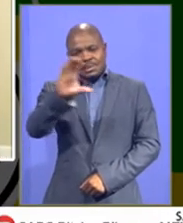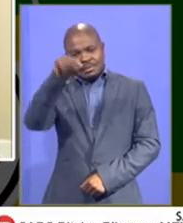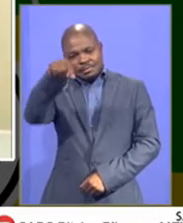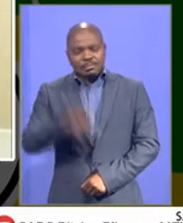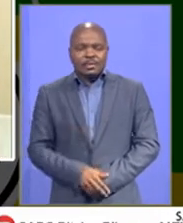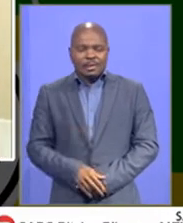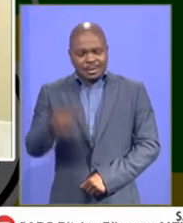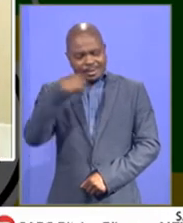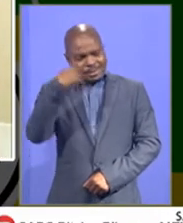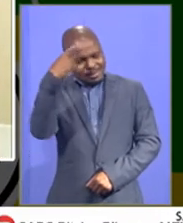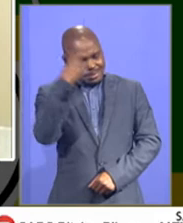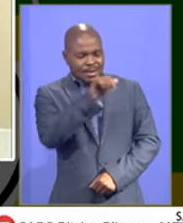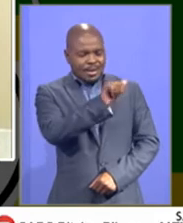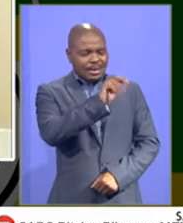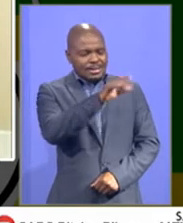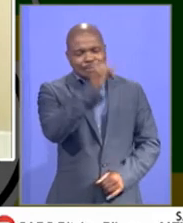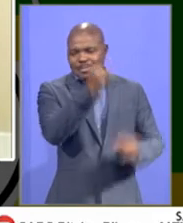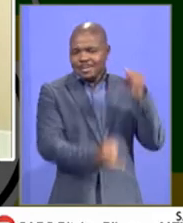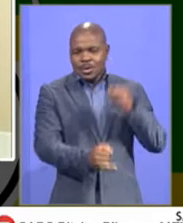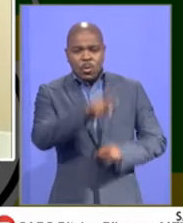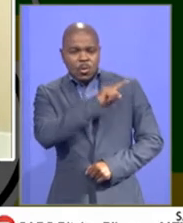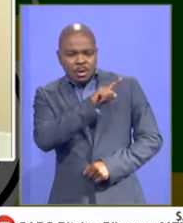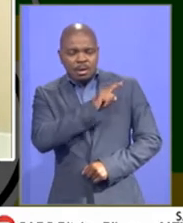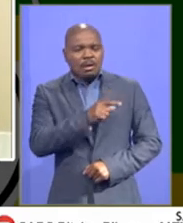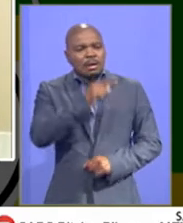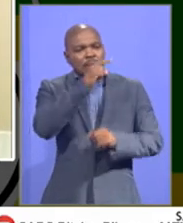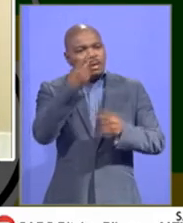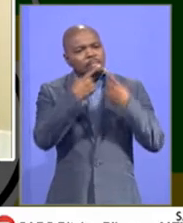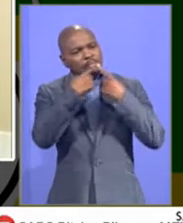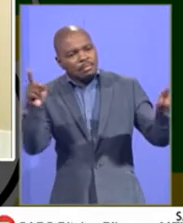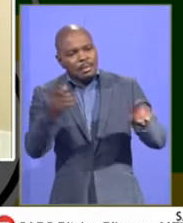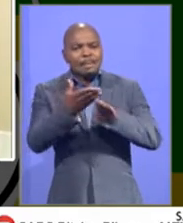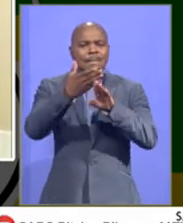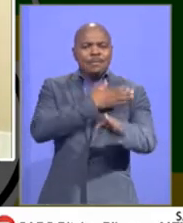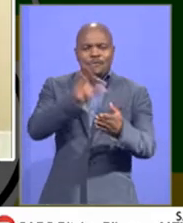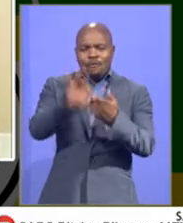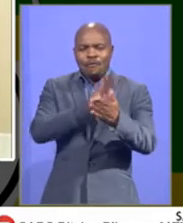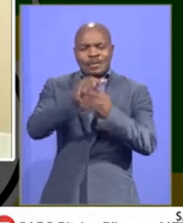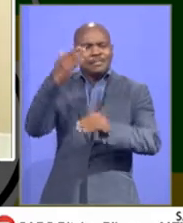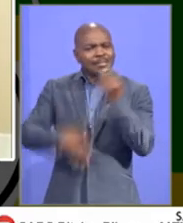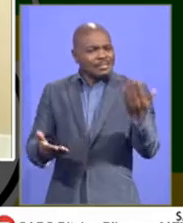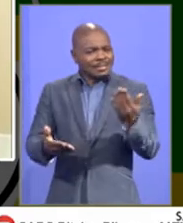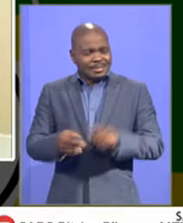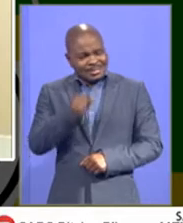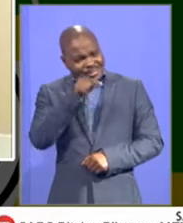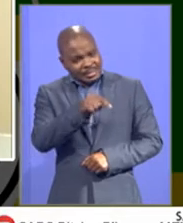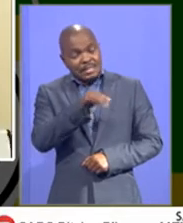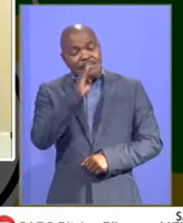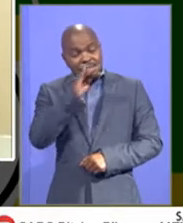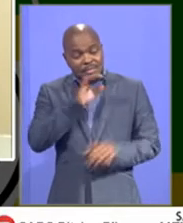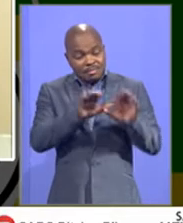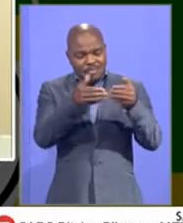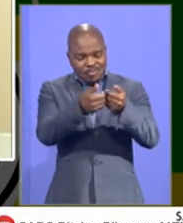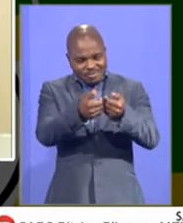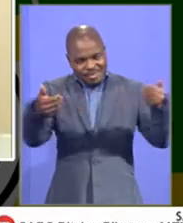re ANC e dira phoso ga e ntsha maina e se diboutu di fele, so ntho e ba irang e tlo aroganya